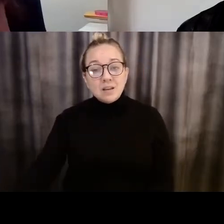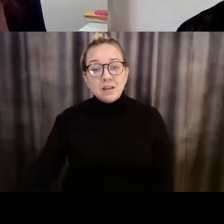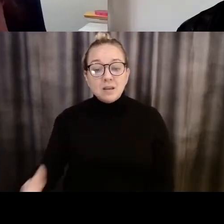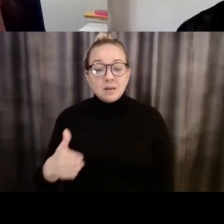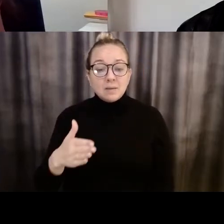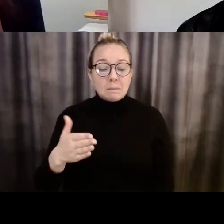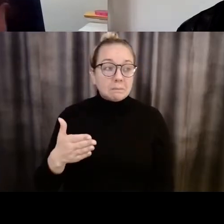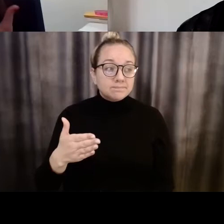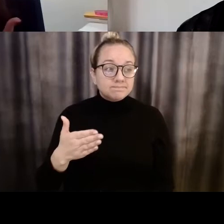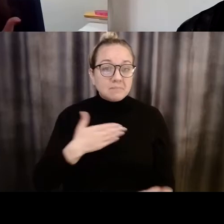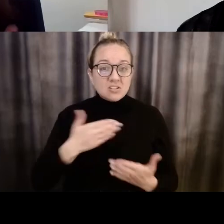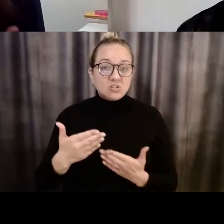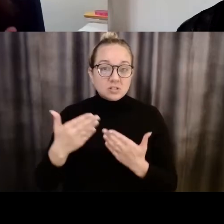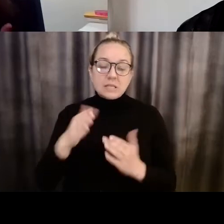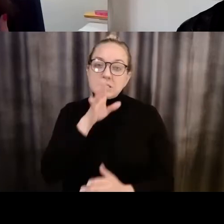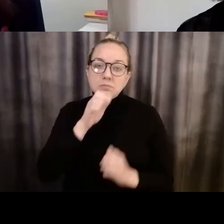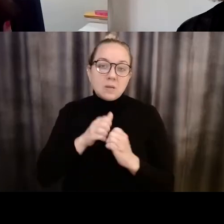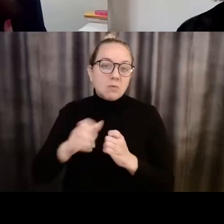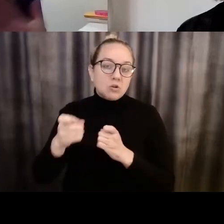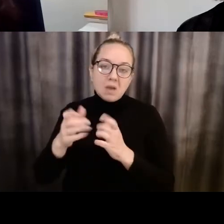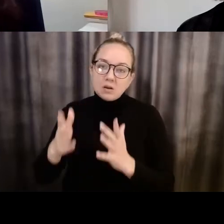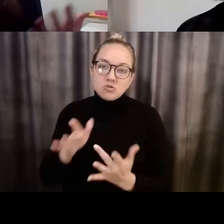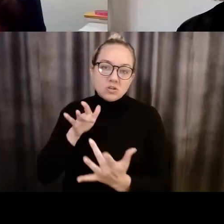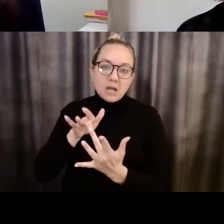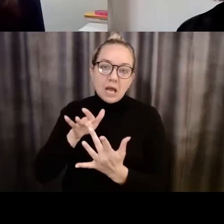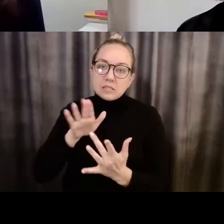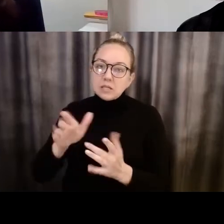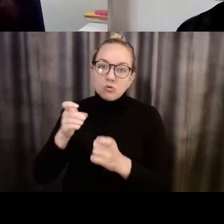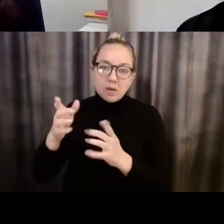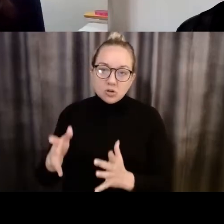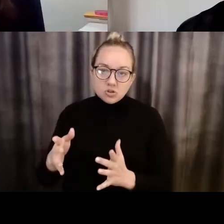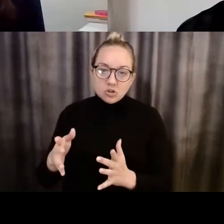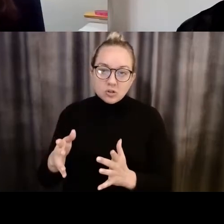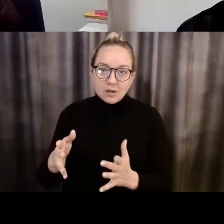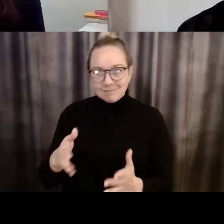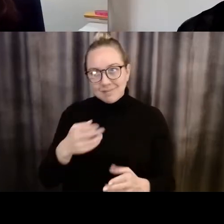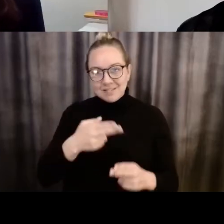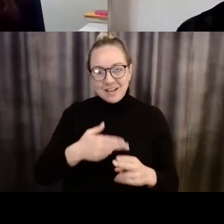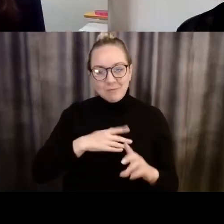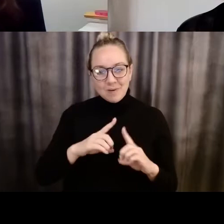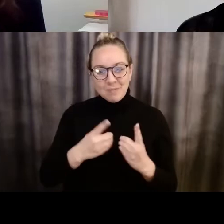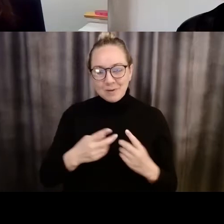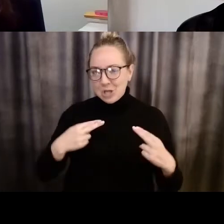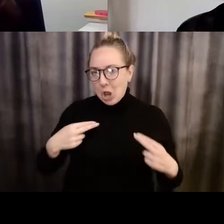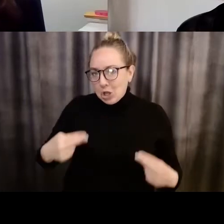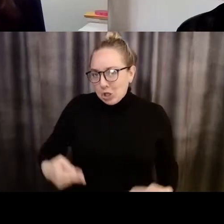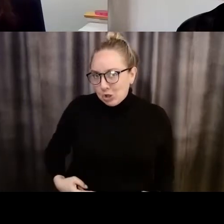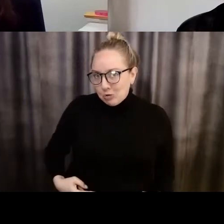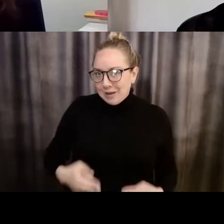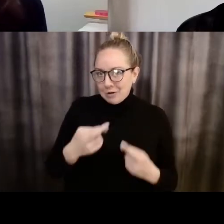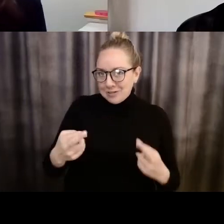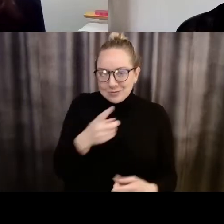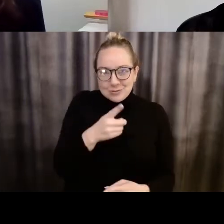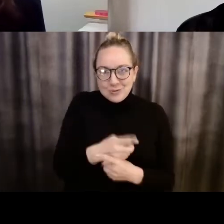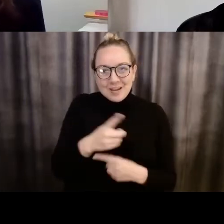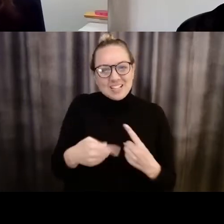being in human resources, right, what I always say is it's human resources, right? I would hope that your managers, your